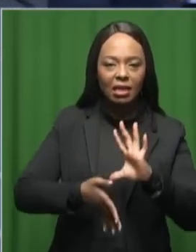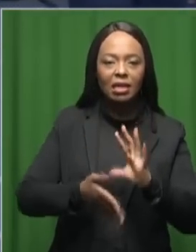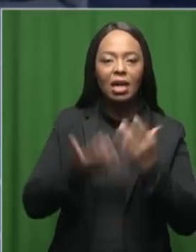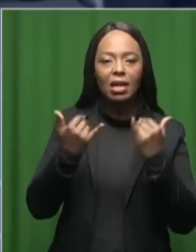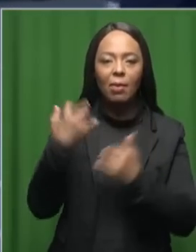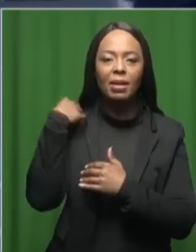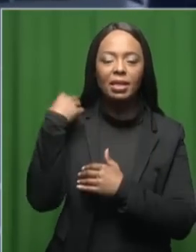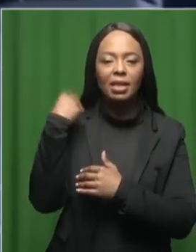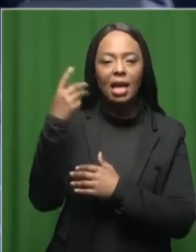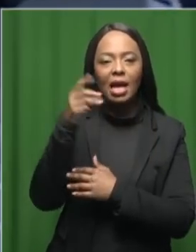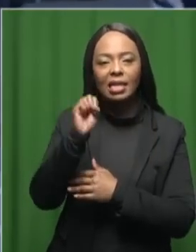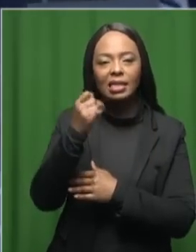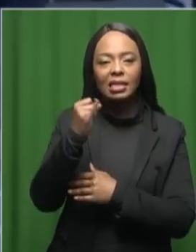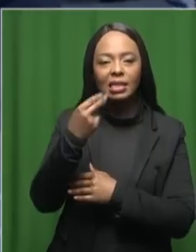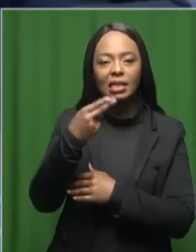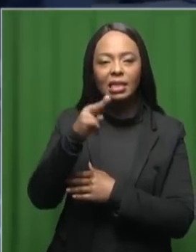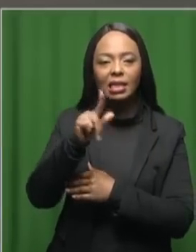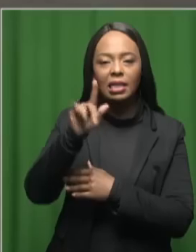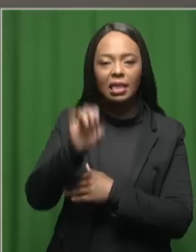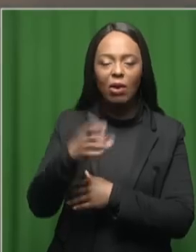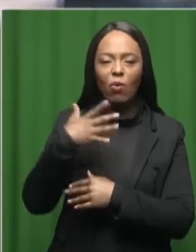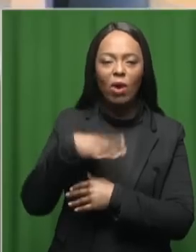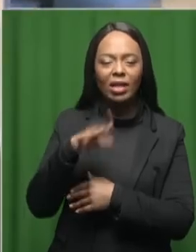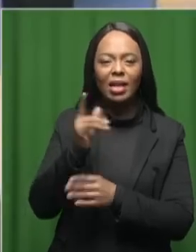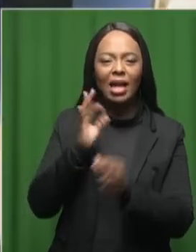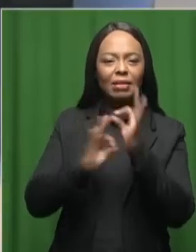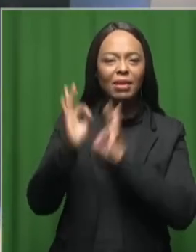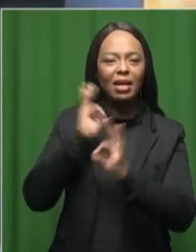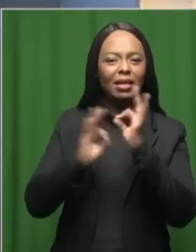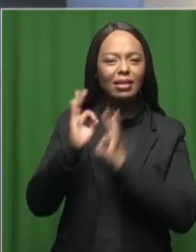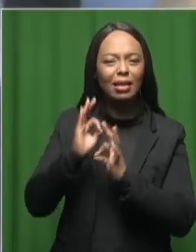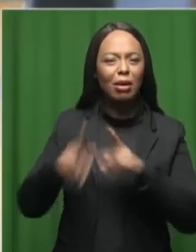strong action and an explanation on some of the questionable